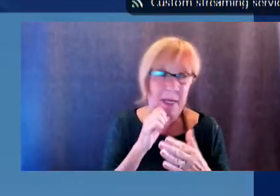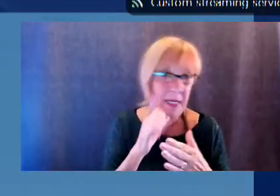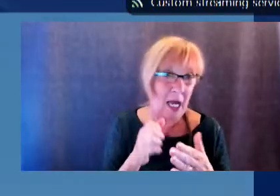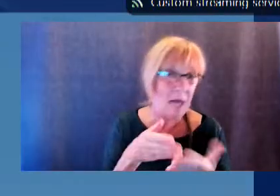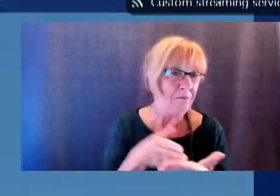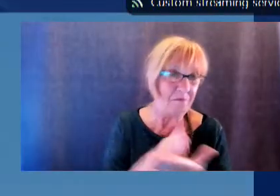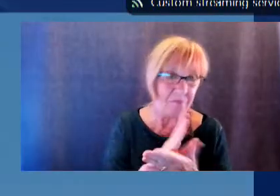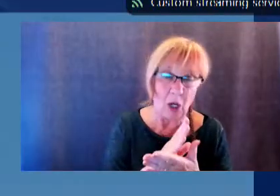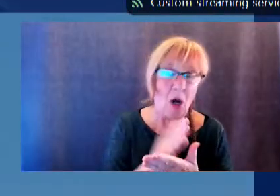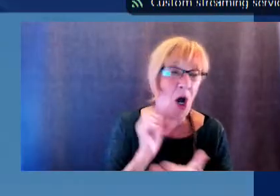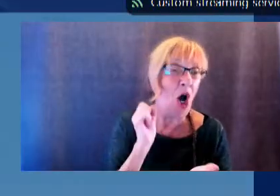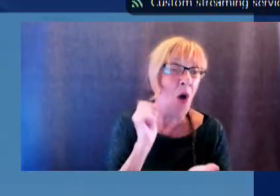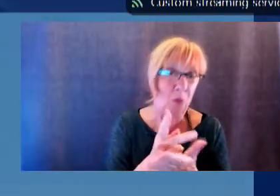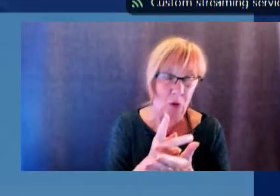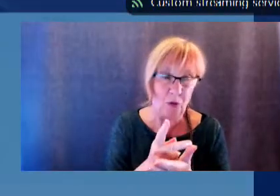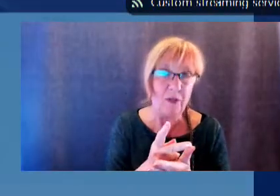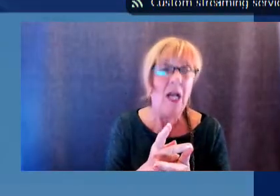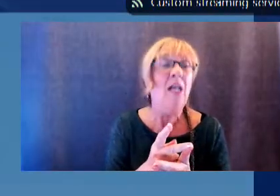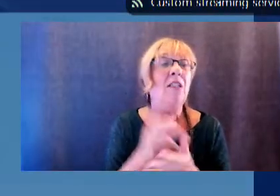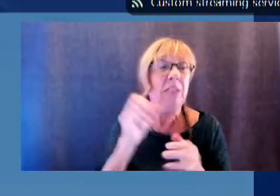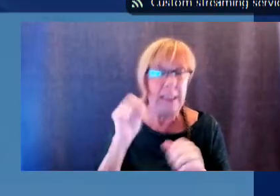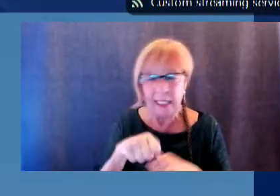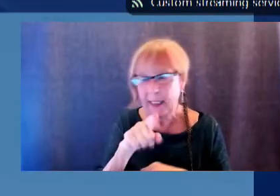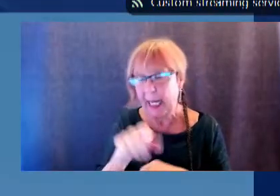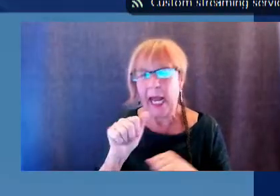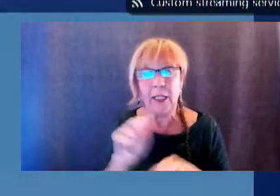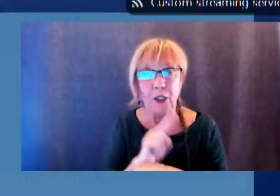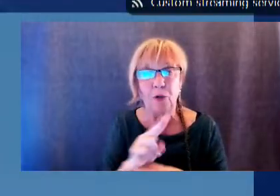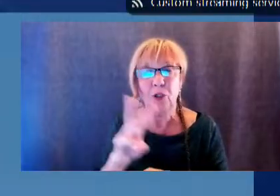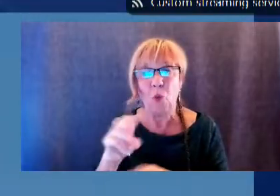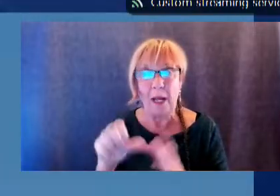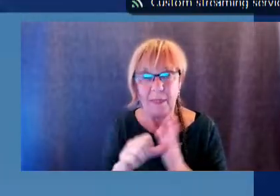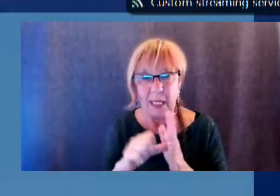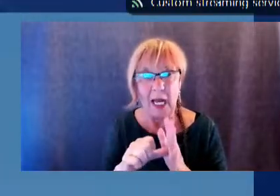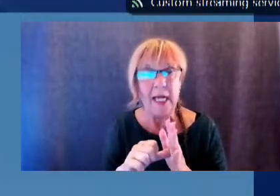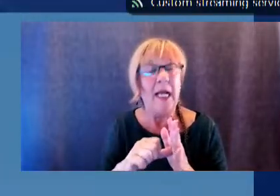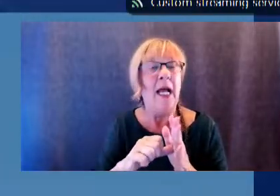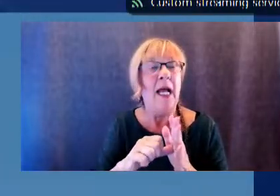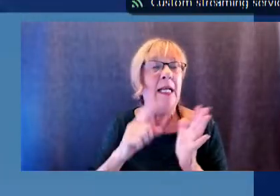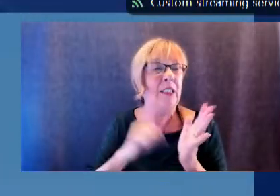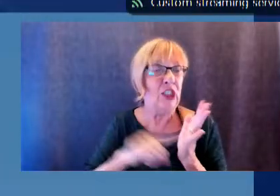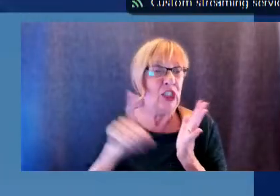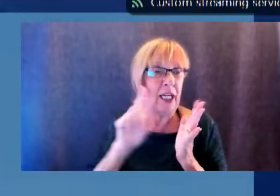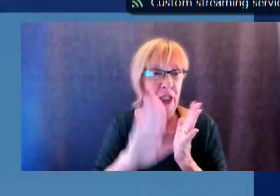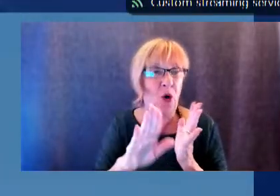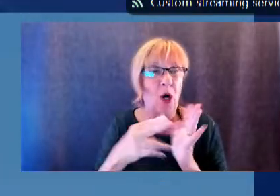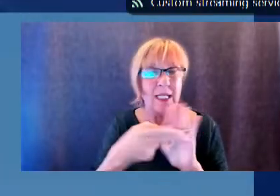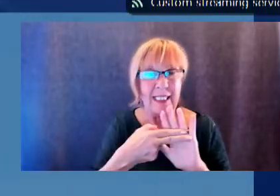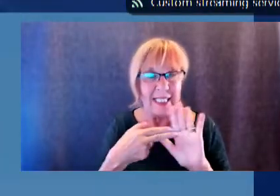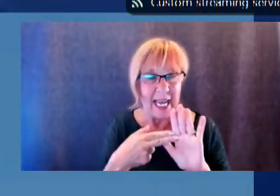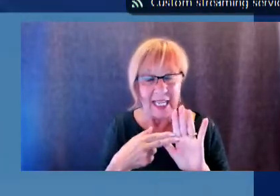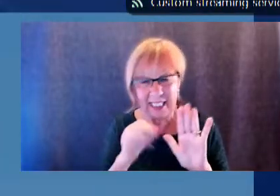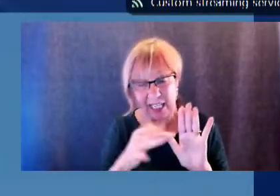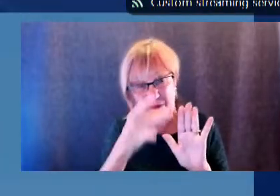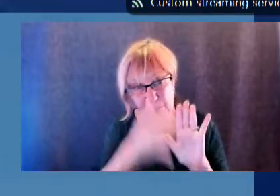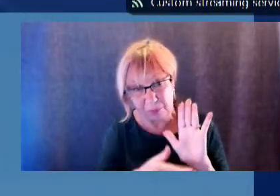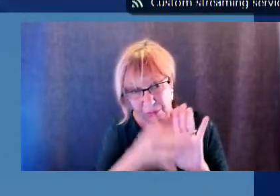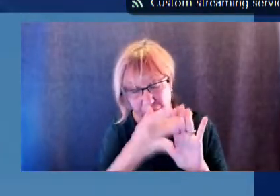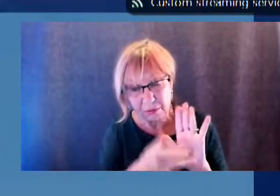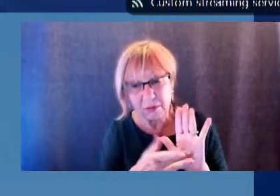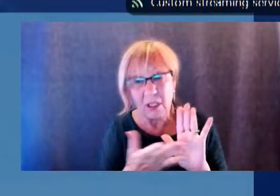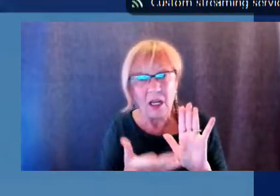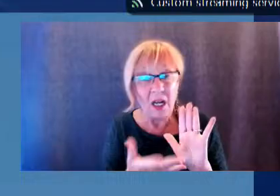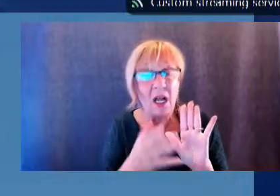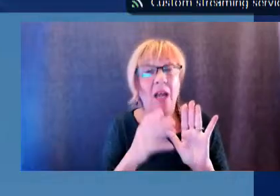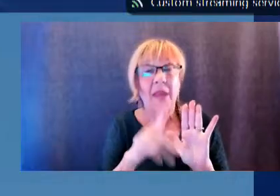log into your account at lacounty.relieffund.com to check the status. If you don't have any information there, then I would recommend that